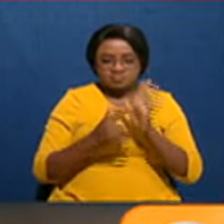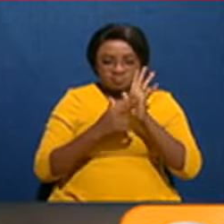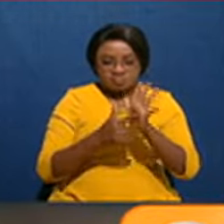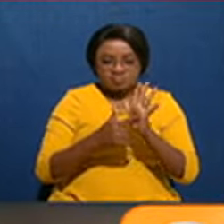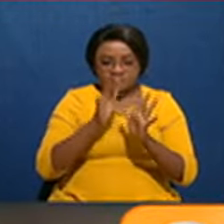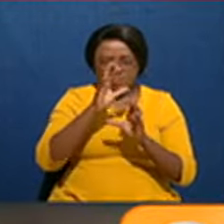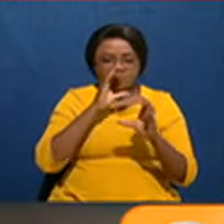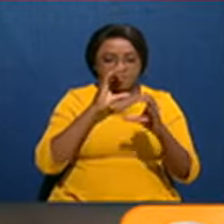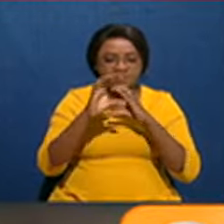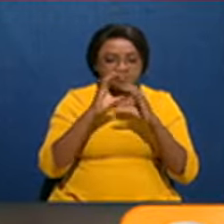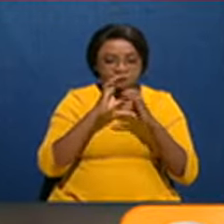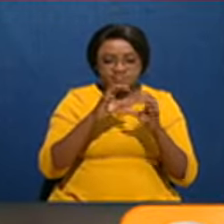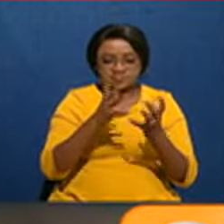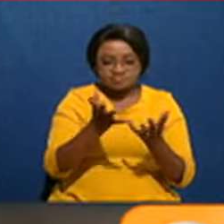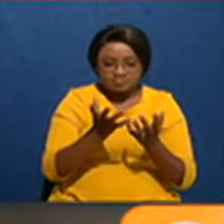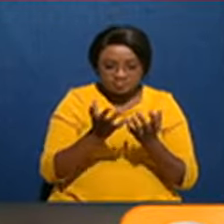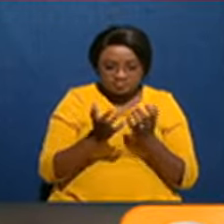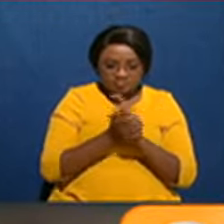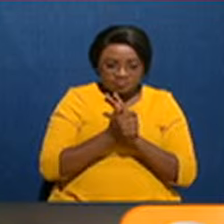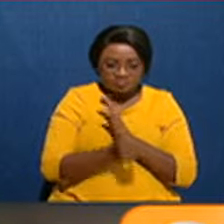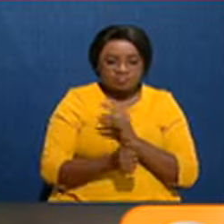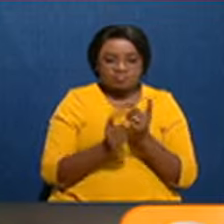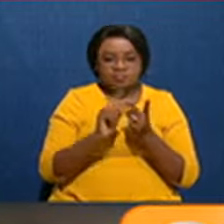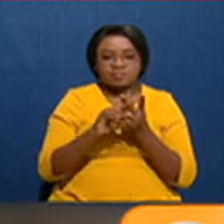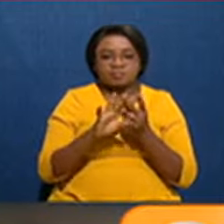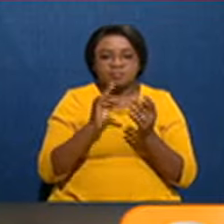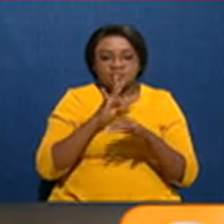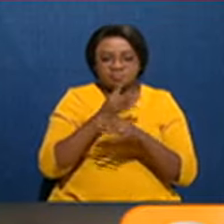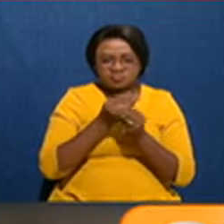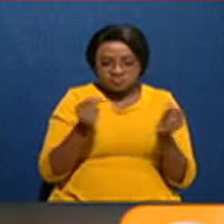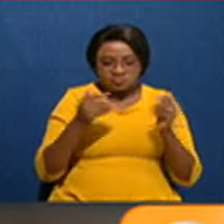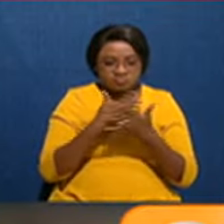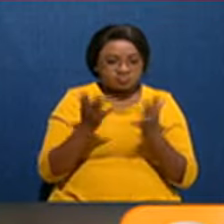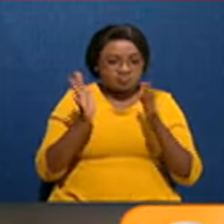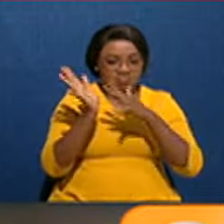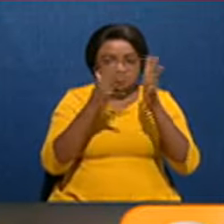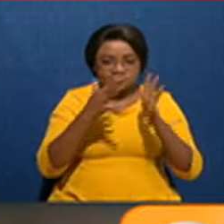the communication skills, other global issues that are affecting our environment,